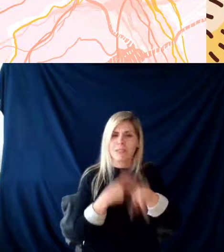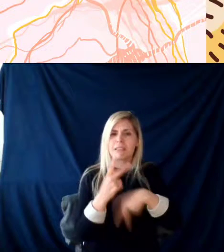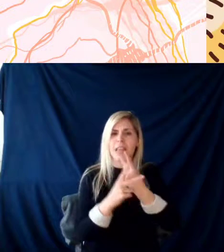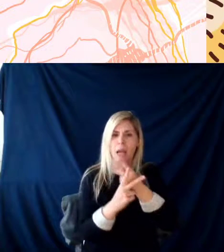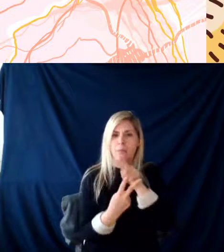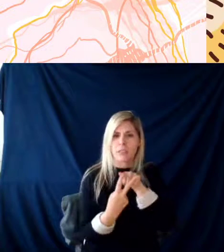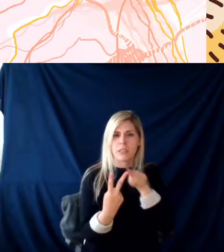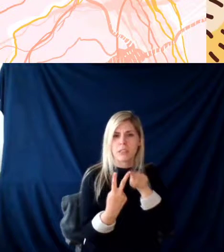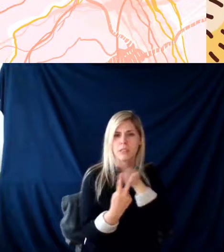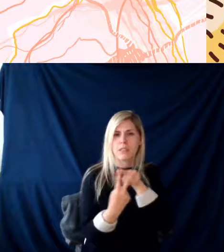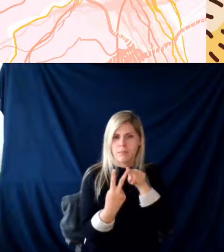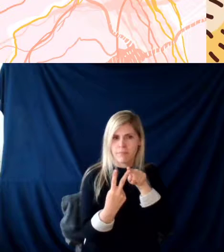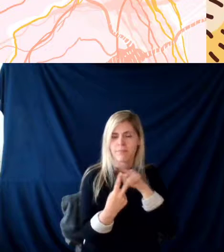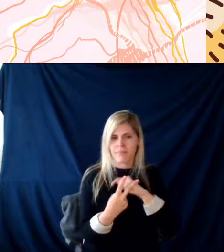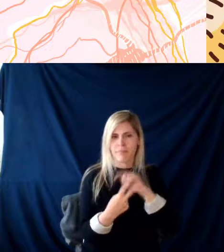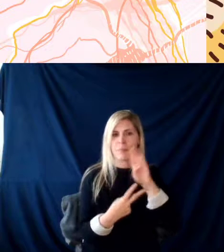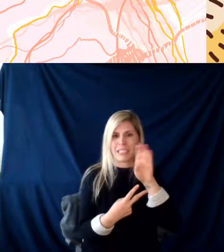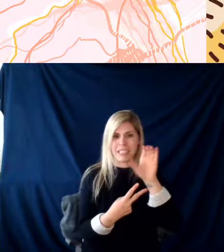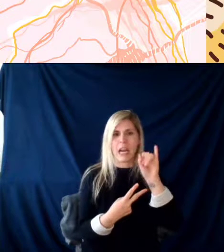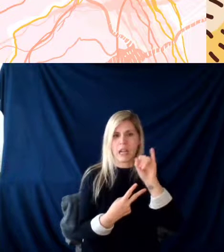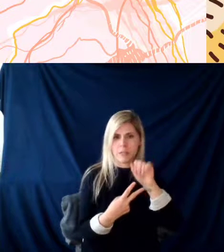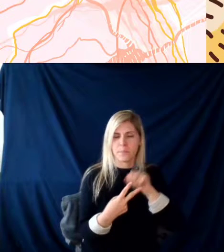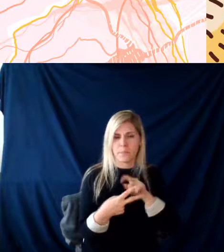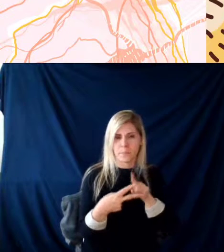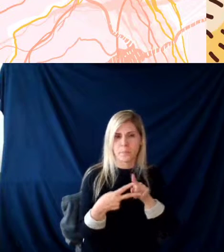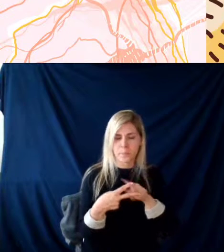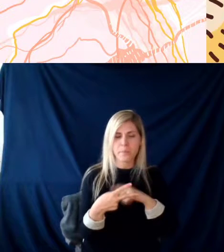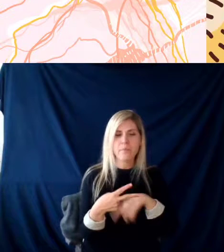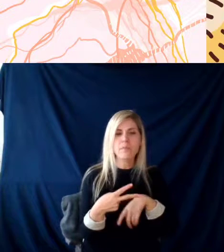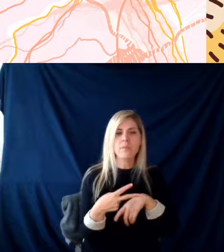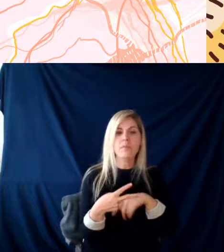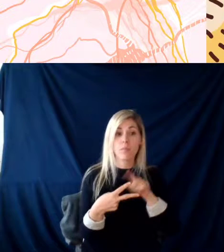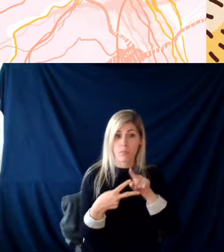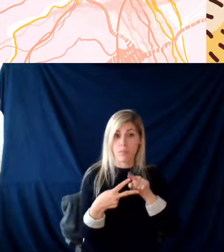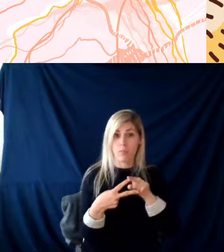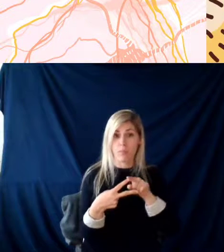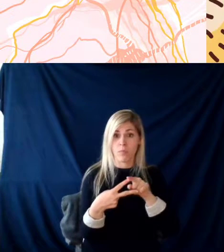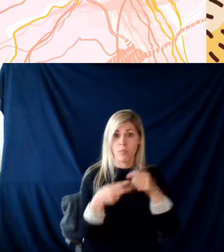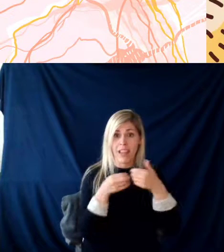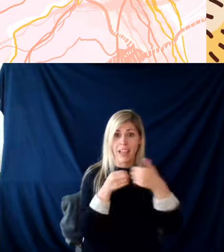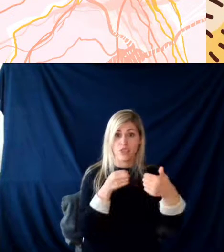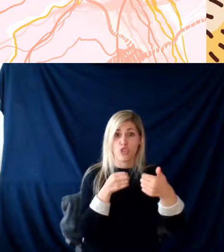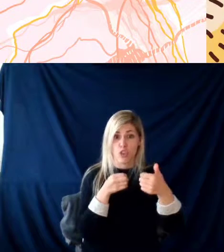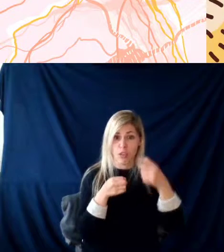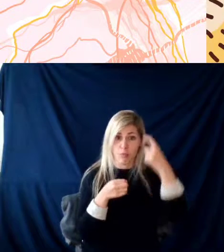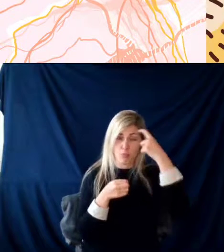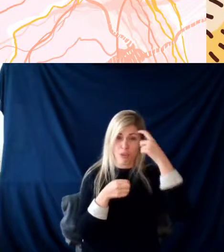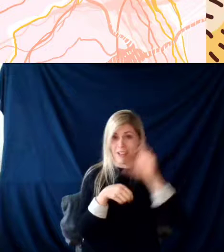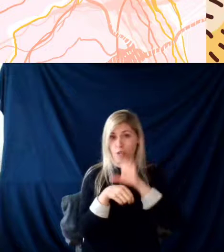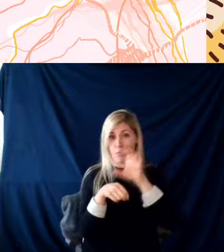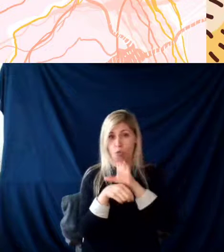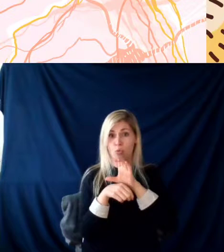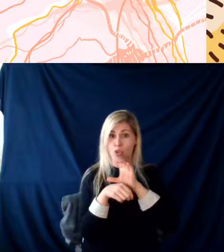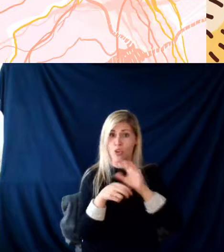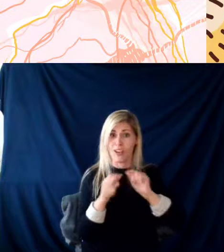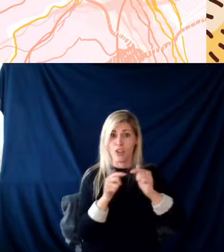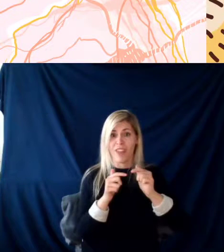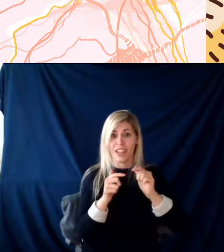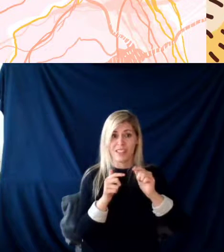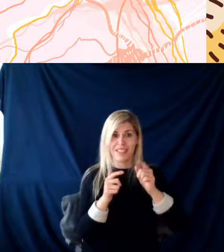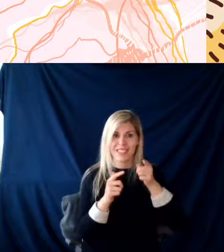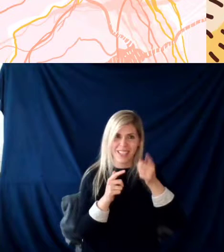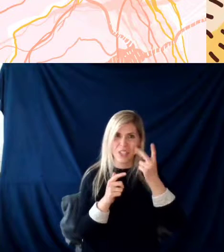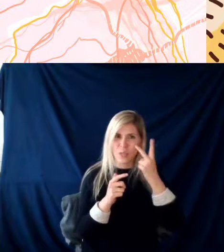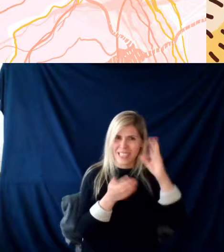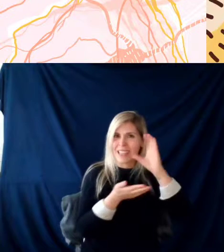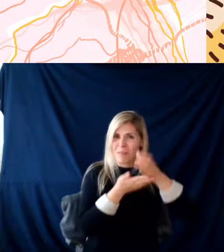of brain-computer interfaces that are out there today. There are external brain-computer interfaces.